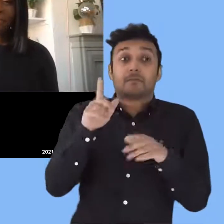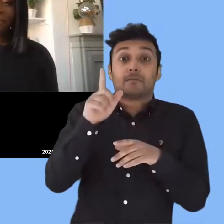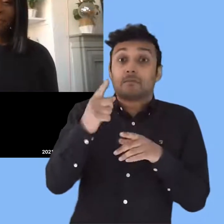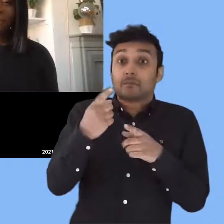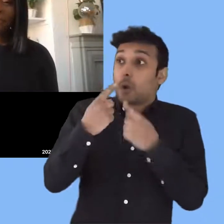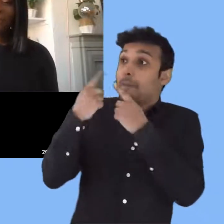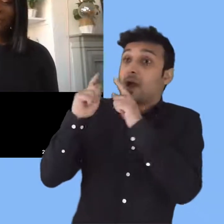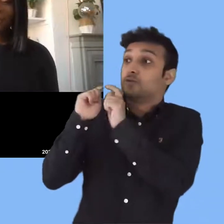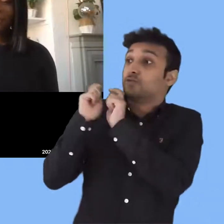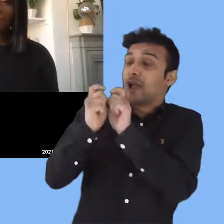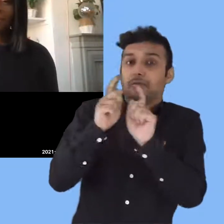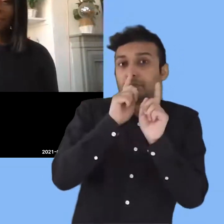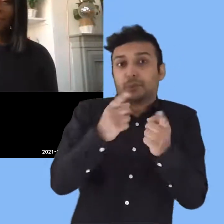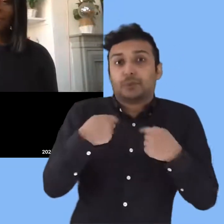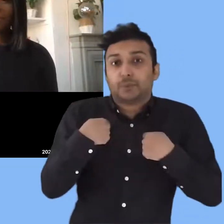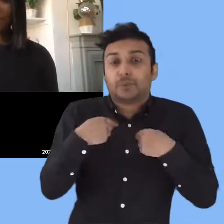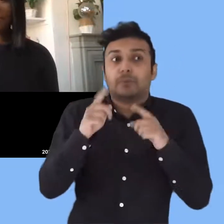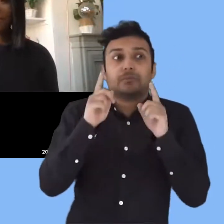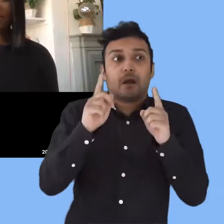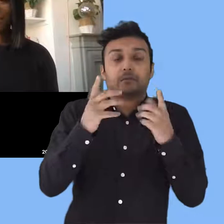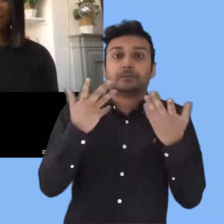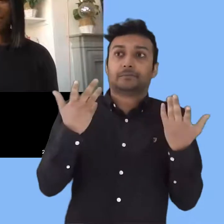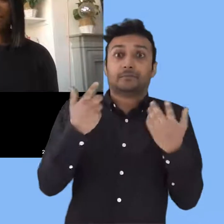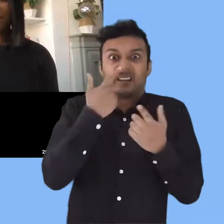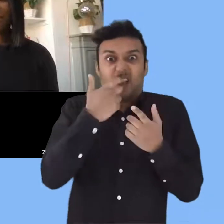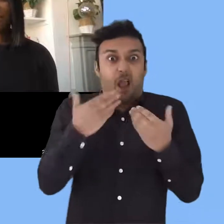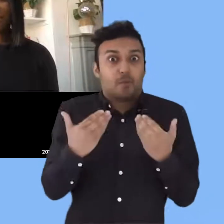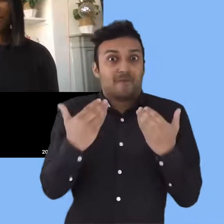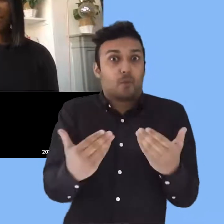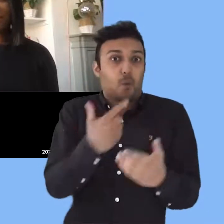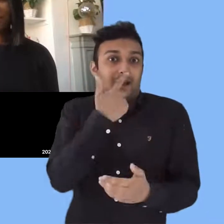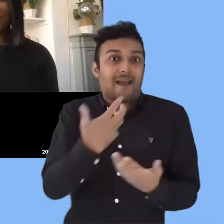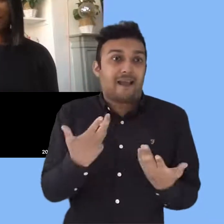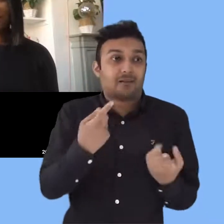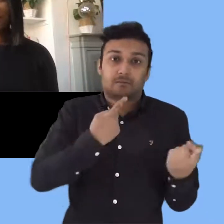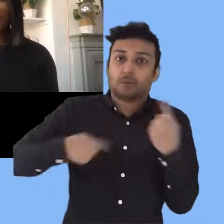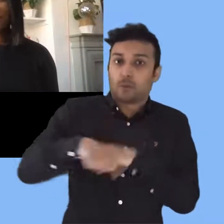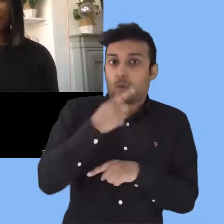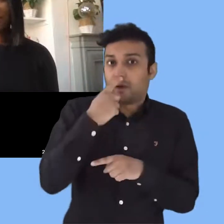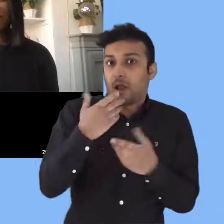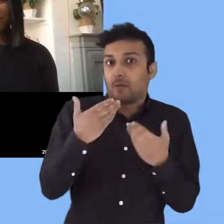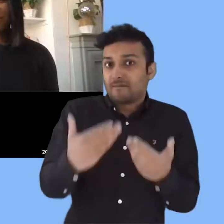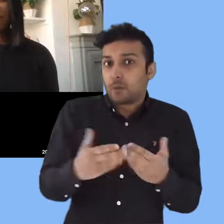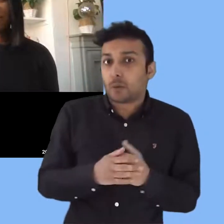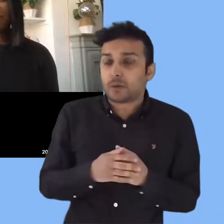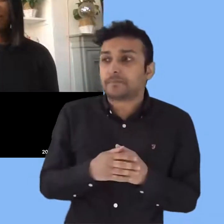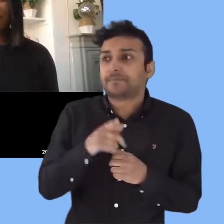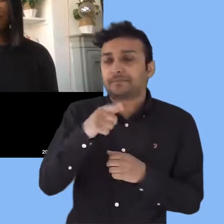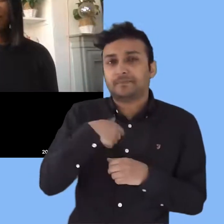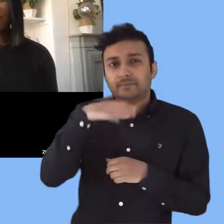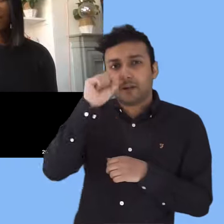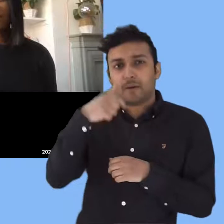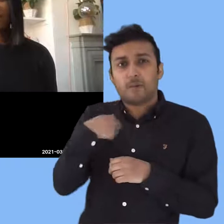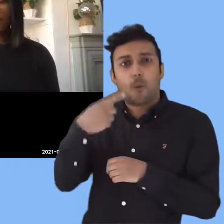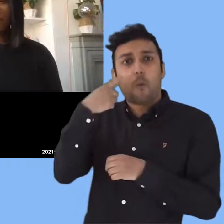but we can move forward. And my white colleagues were having these